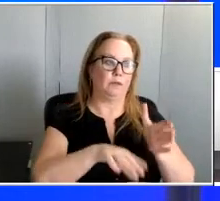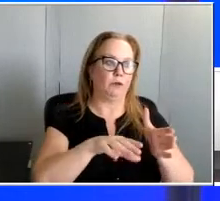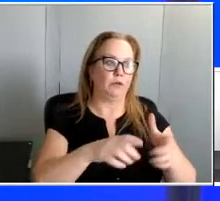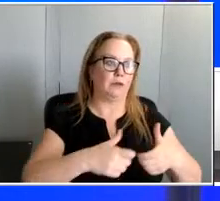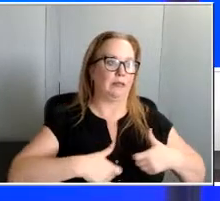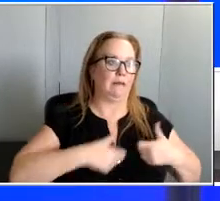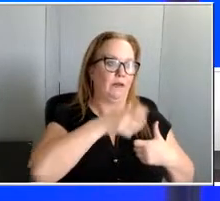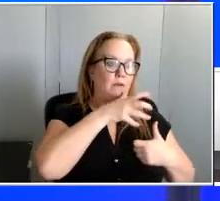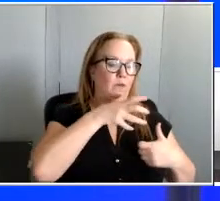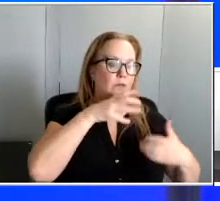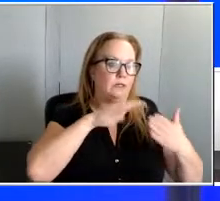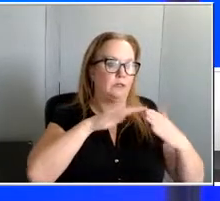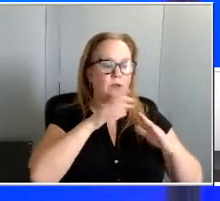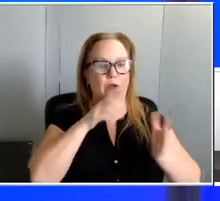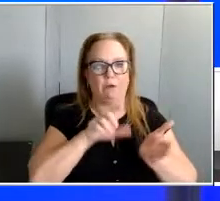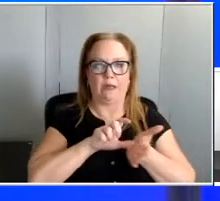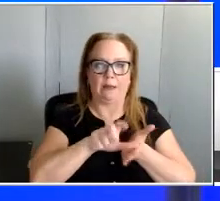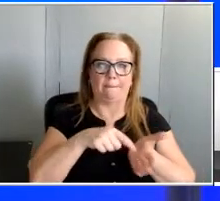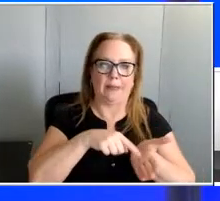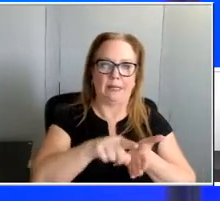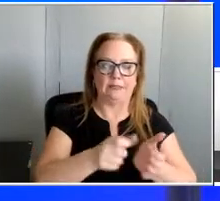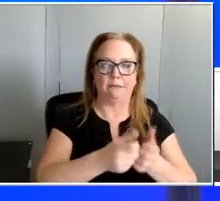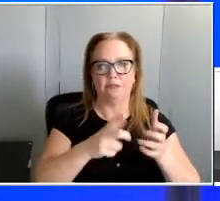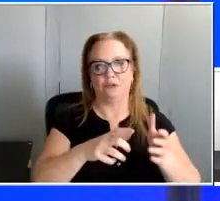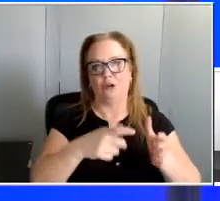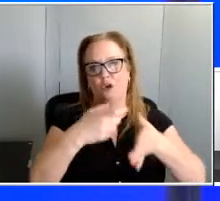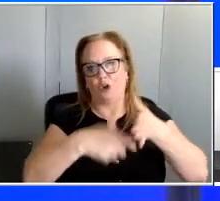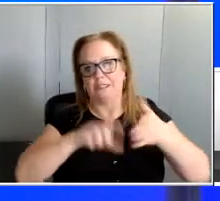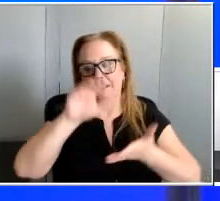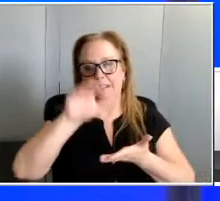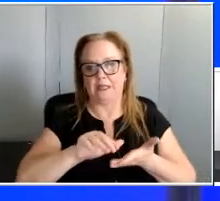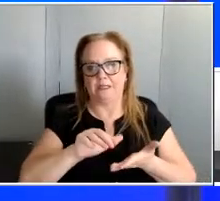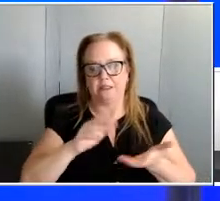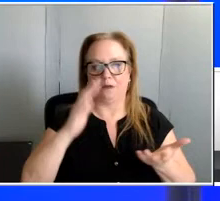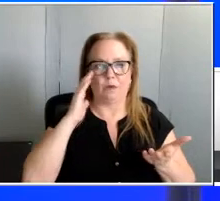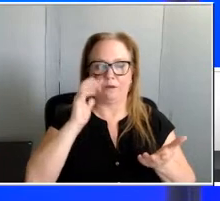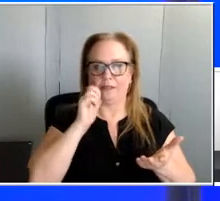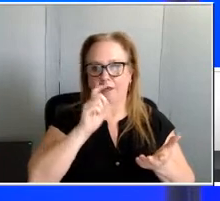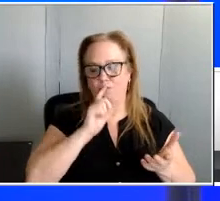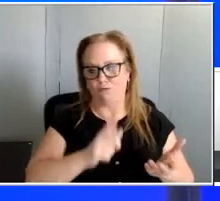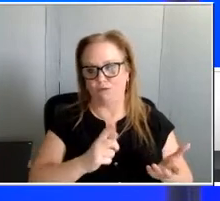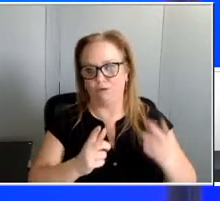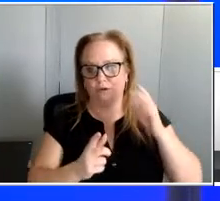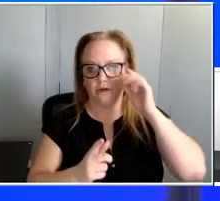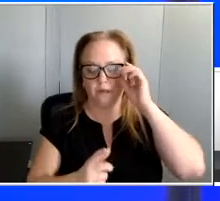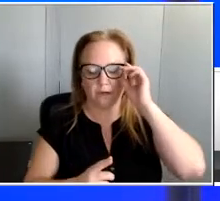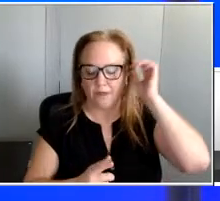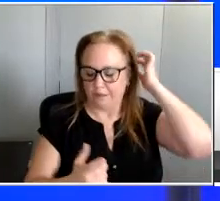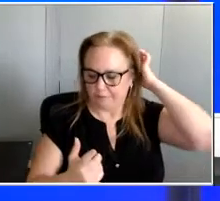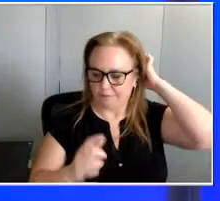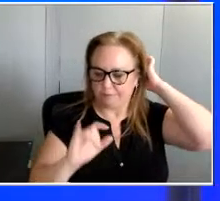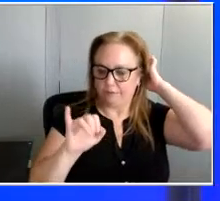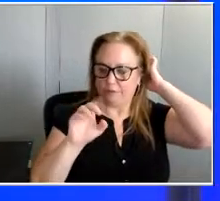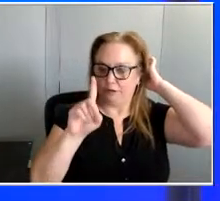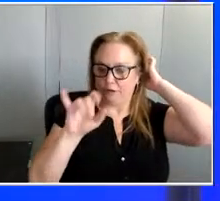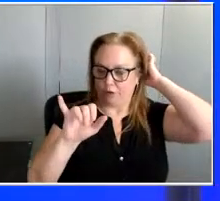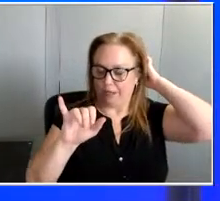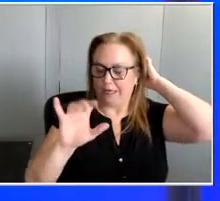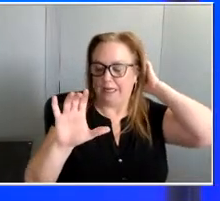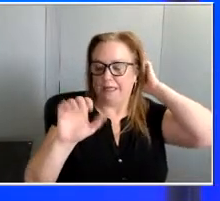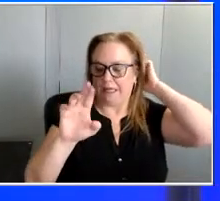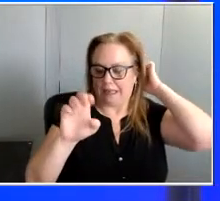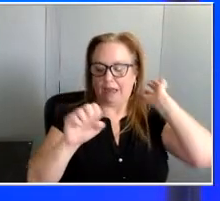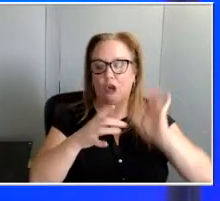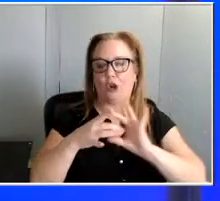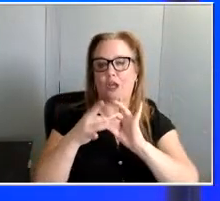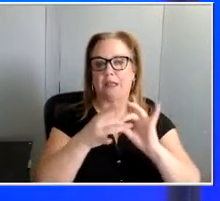so we don't need to reimburse as much and the cost is less. And we know that's not true. But Jody and the Care Collaborative